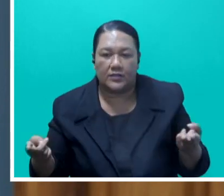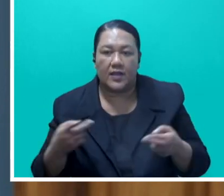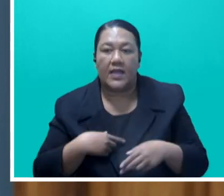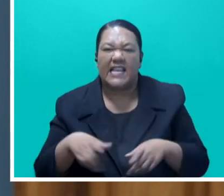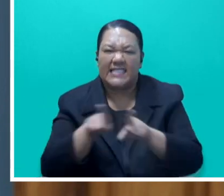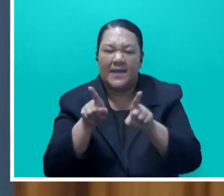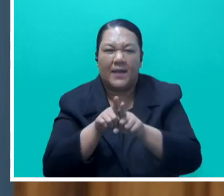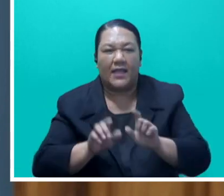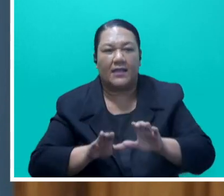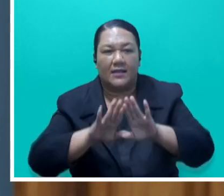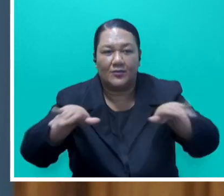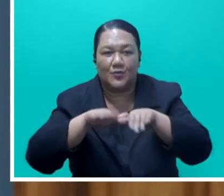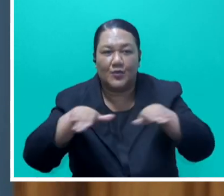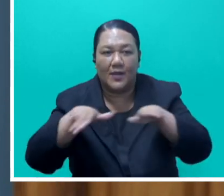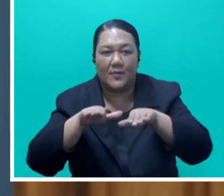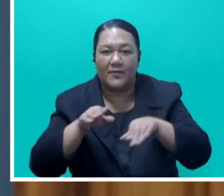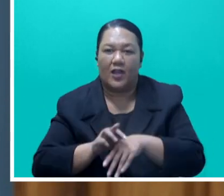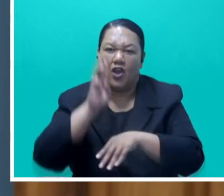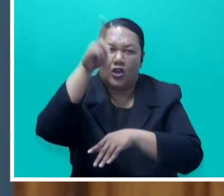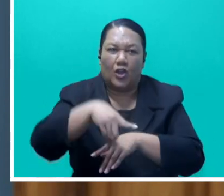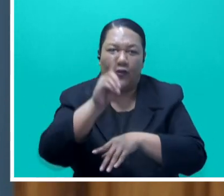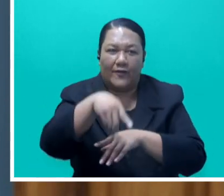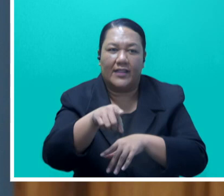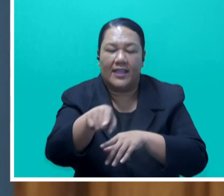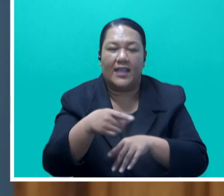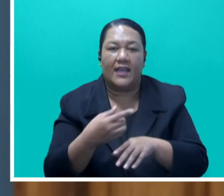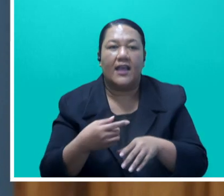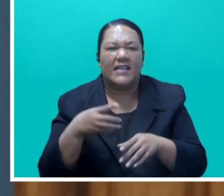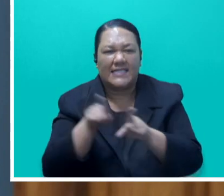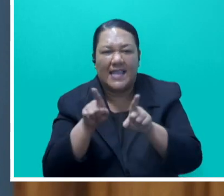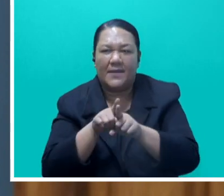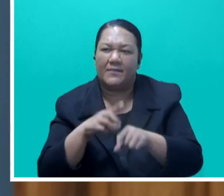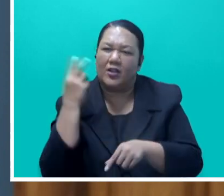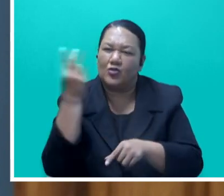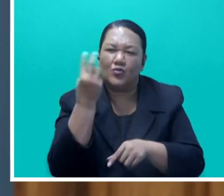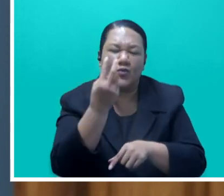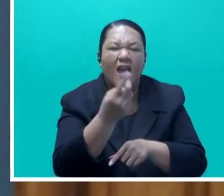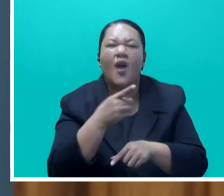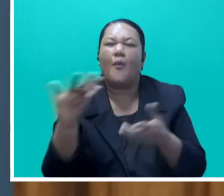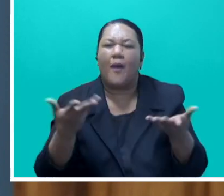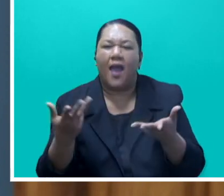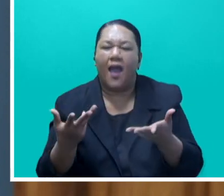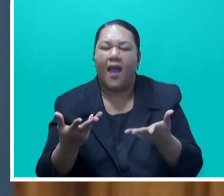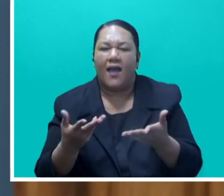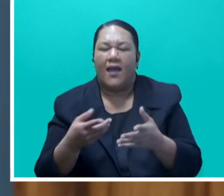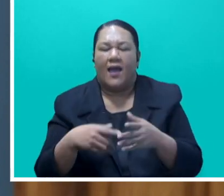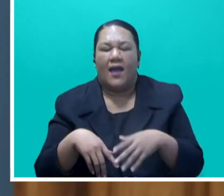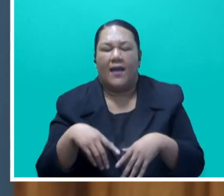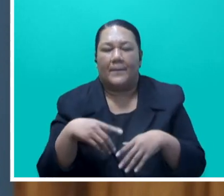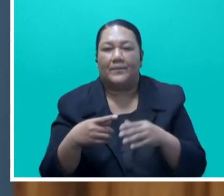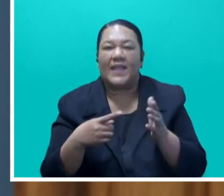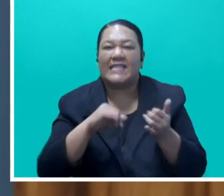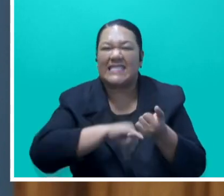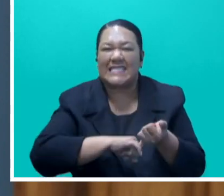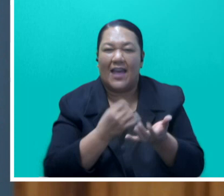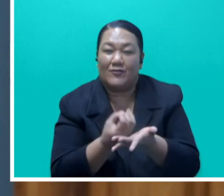in the village of Silana, take a tour of a coconut farm in Savusavu, or trek in the inlands of Ra. The